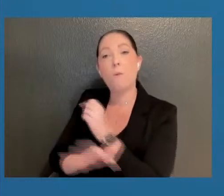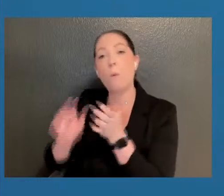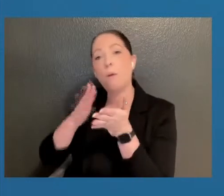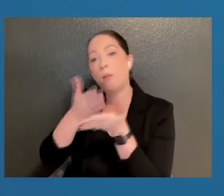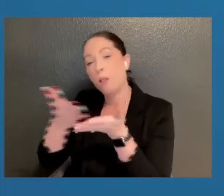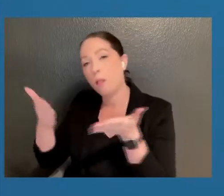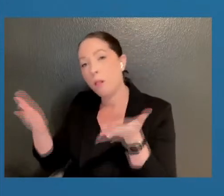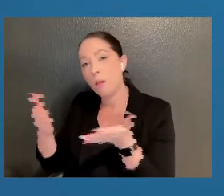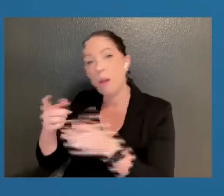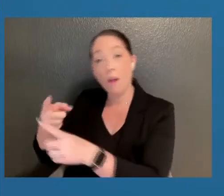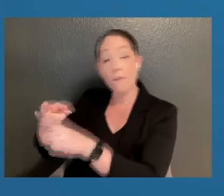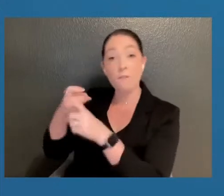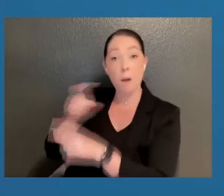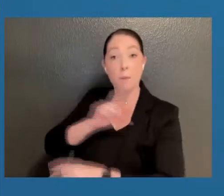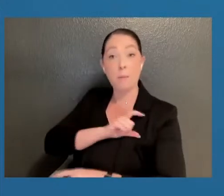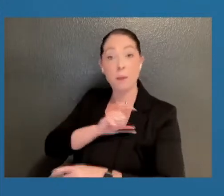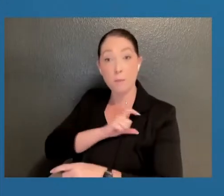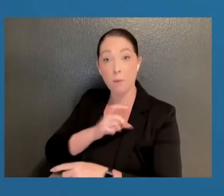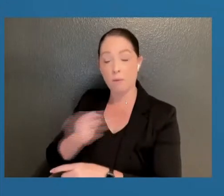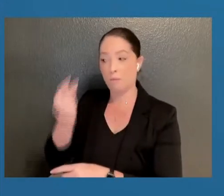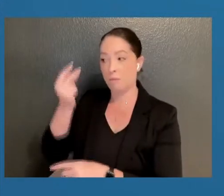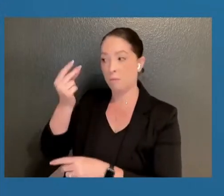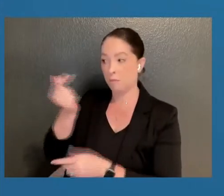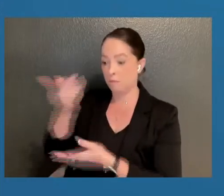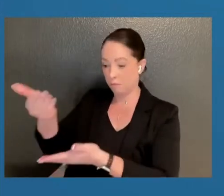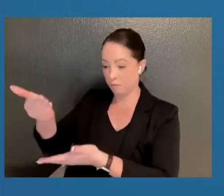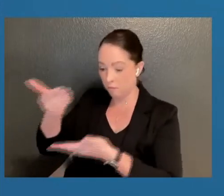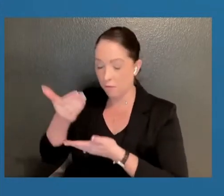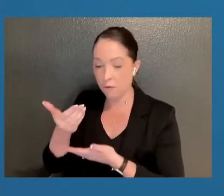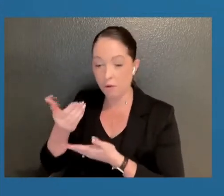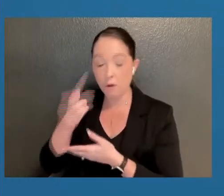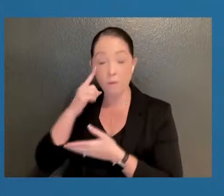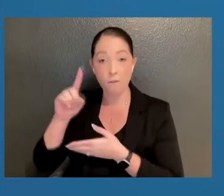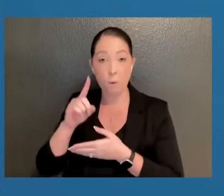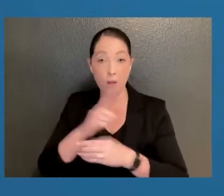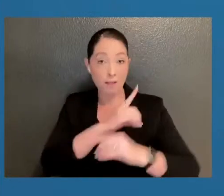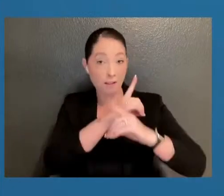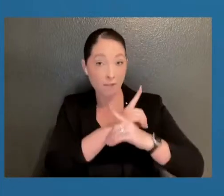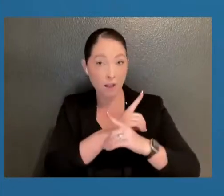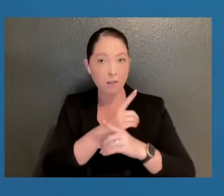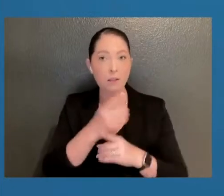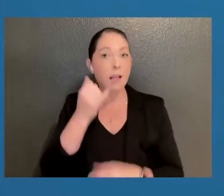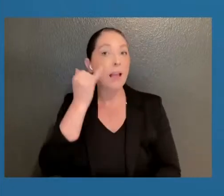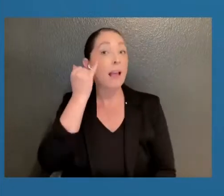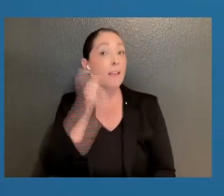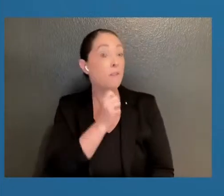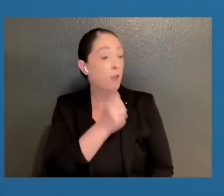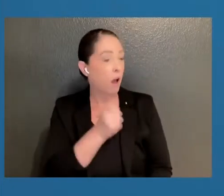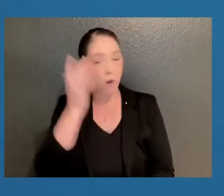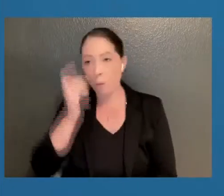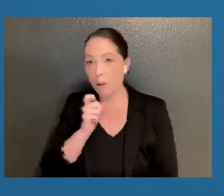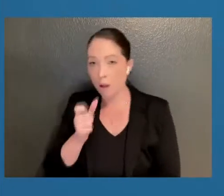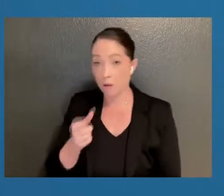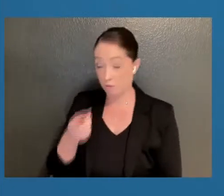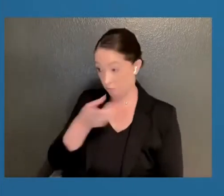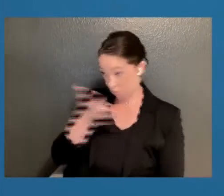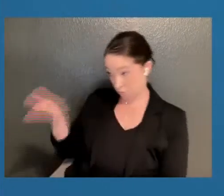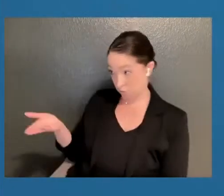department immediately upon receipt to the defense? And if not, why would you not do that? Can I answer the question? Yeah, I And mean, then I have a